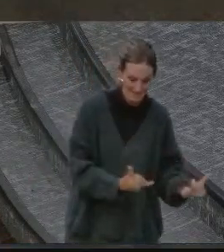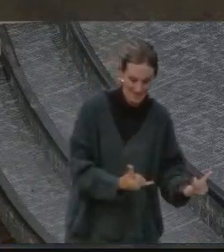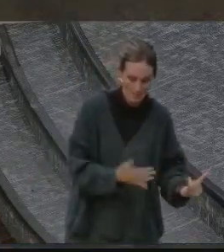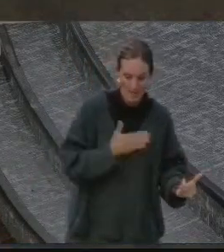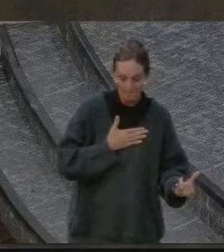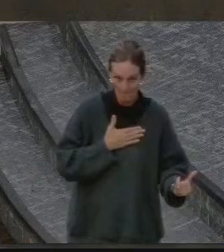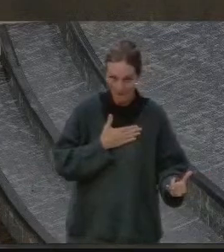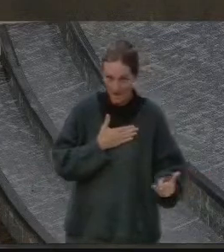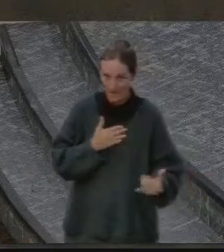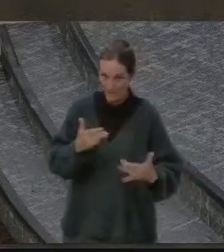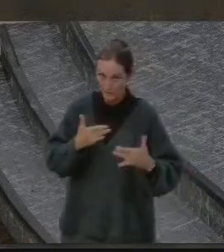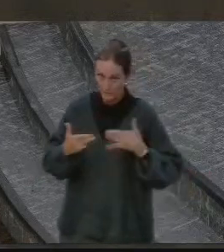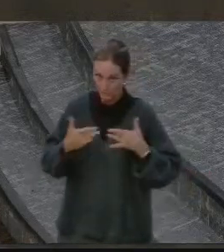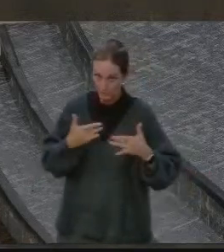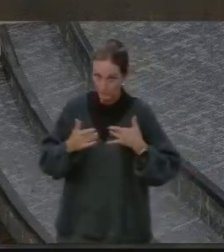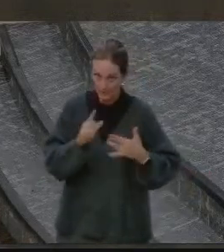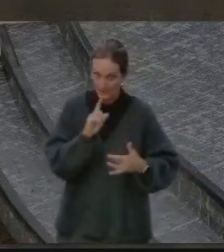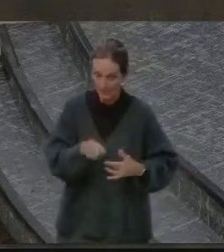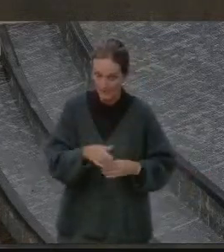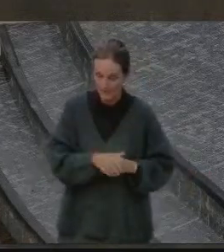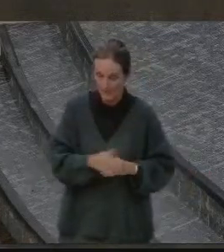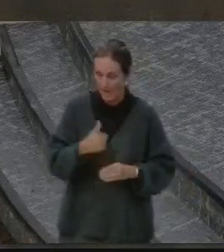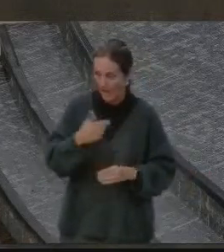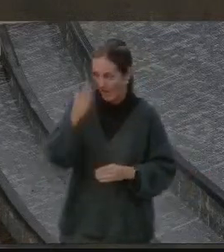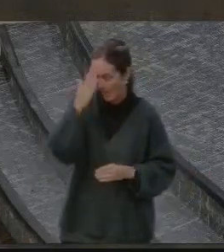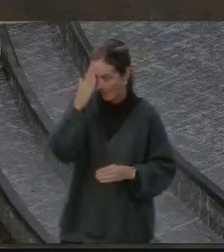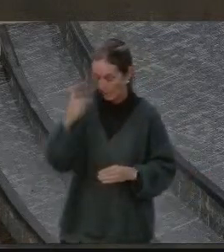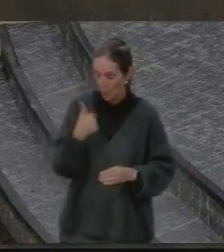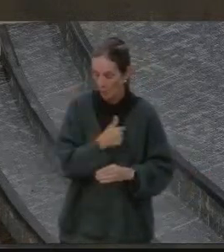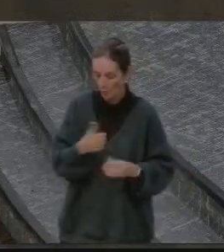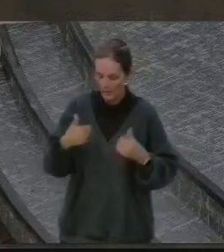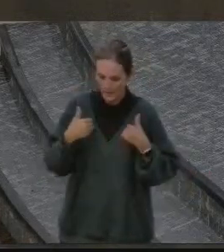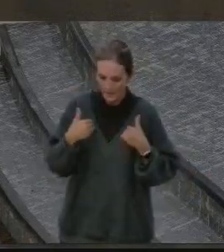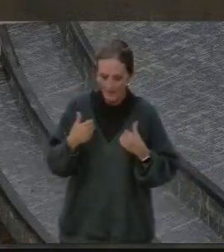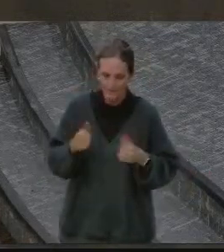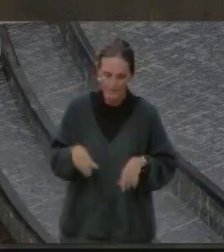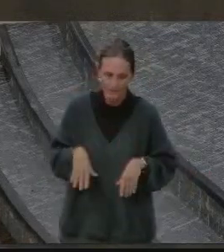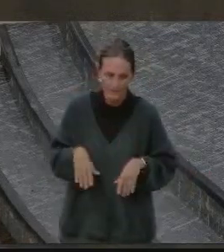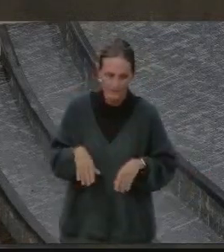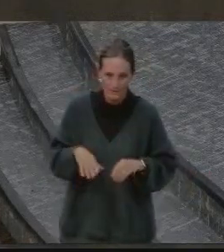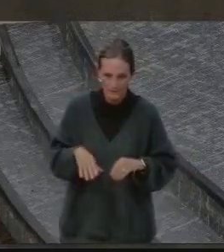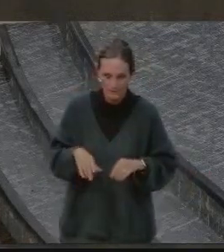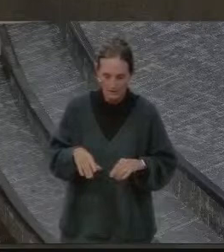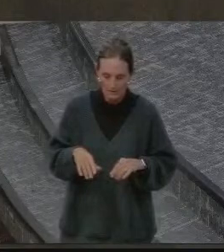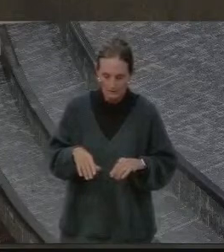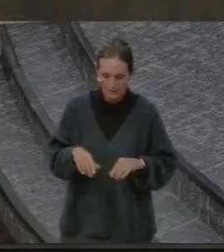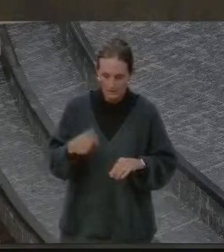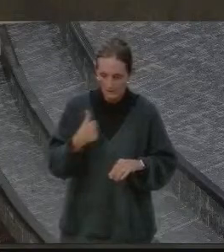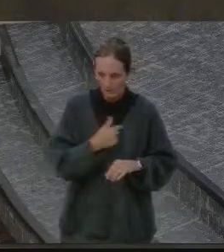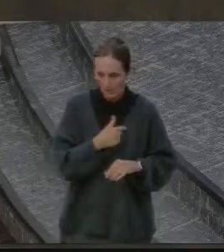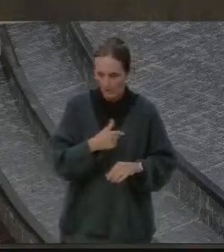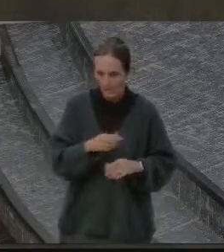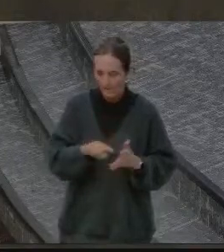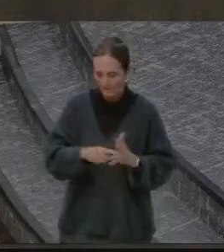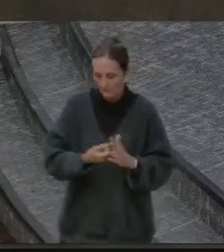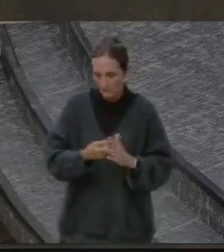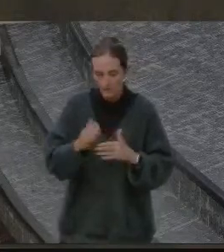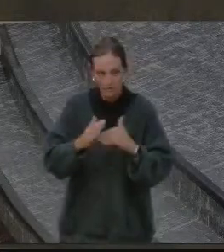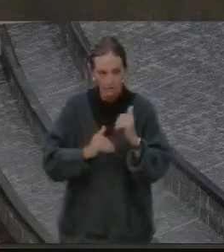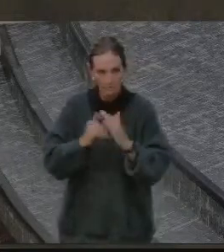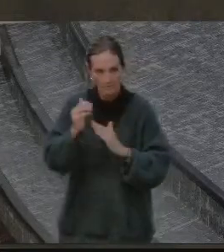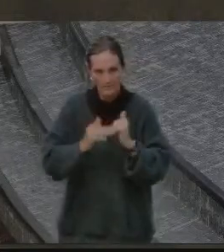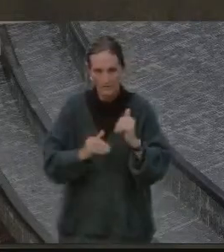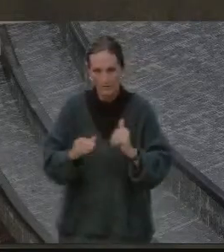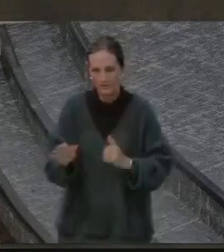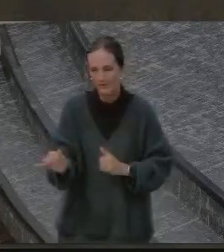concern is that I know we have like guiding, we begin to build like sort